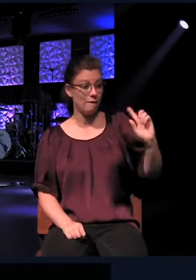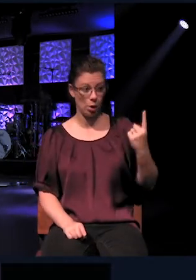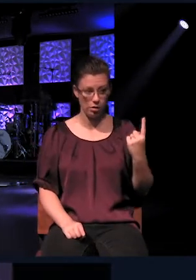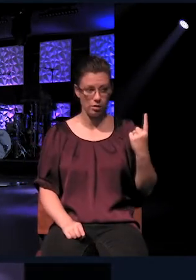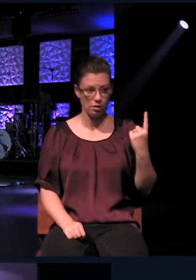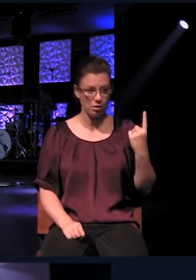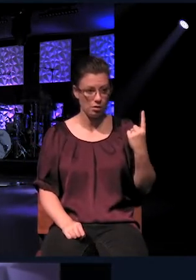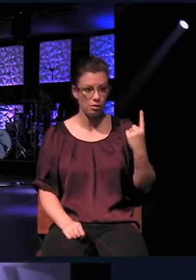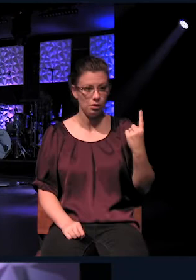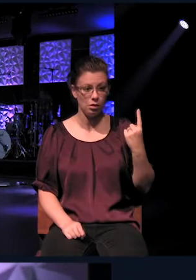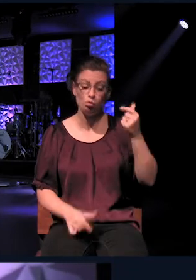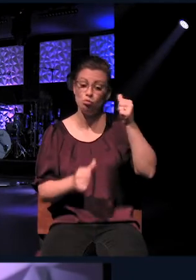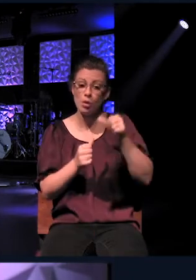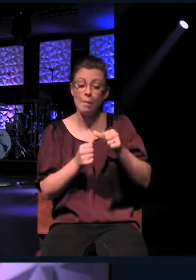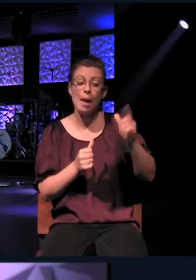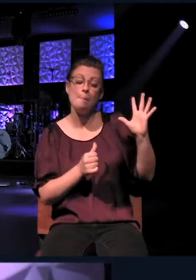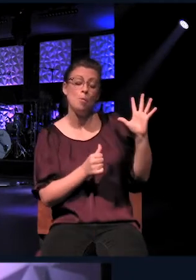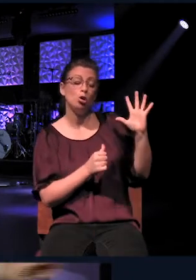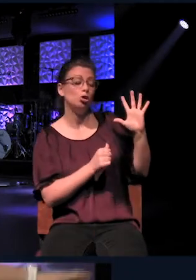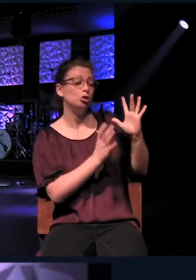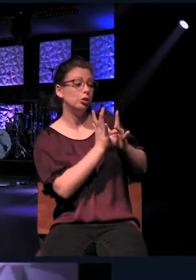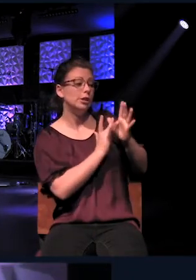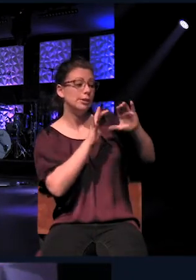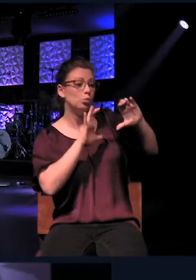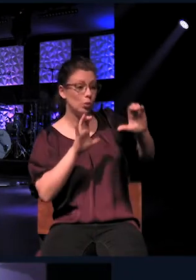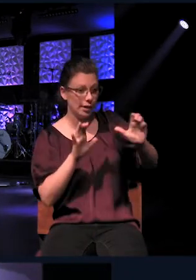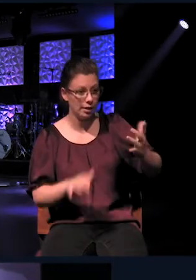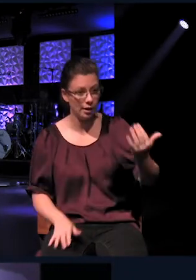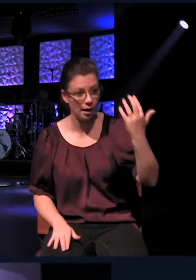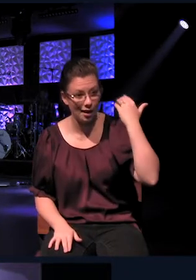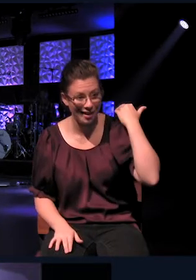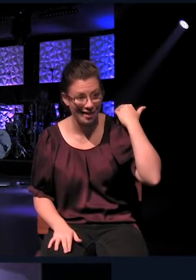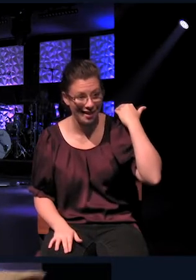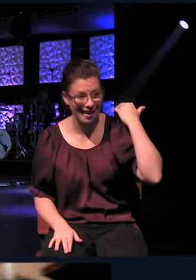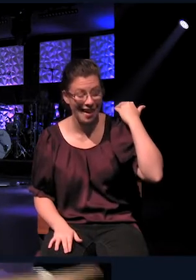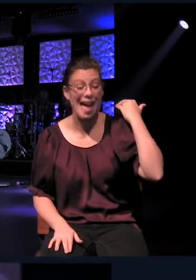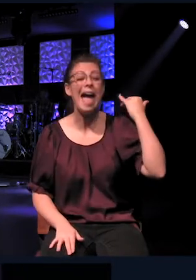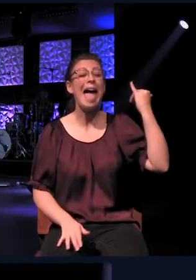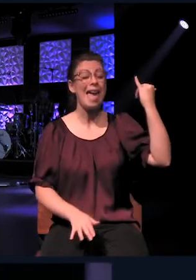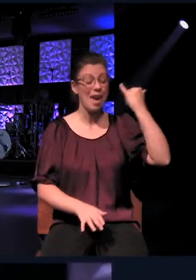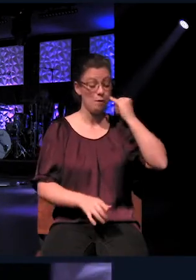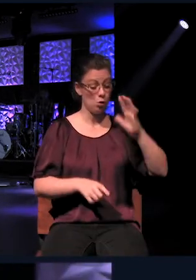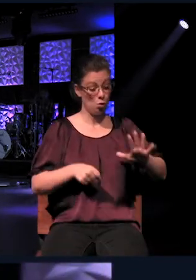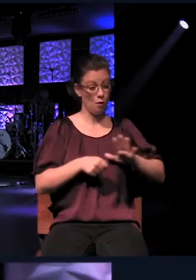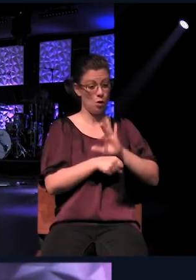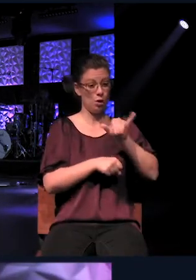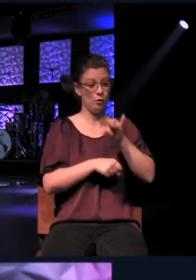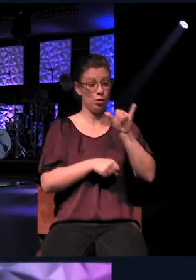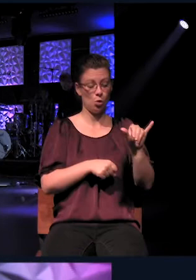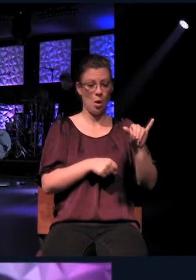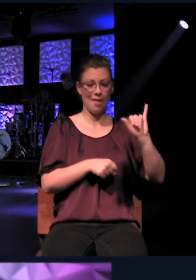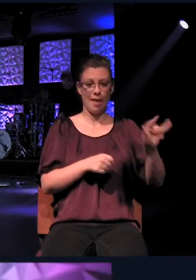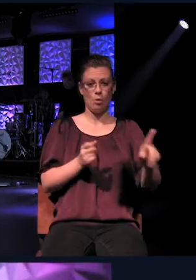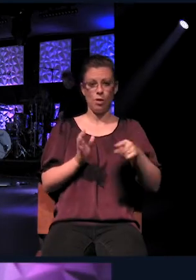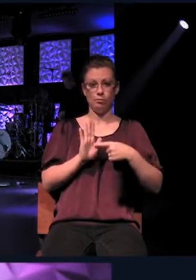what Jesus did, will shake their prison and help bring freedom to their life.